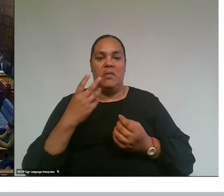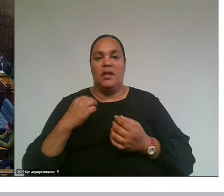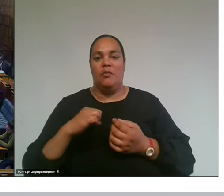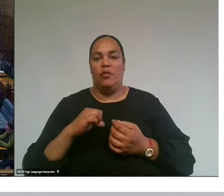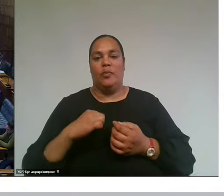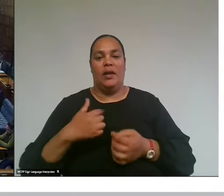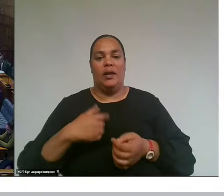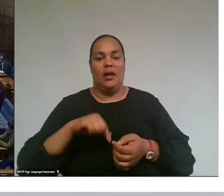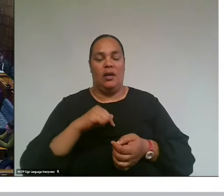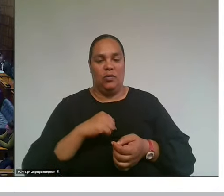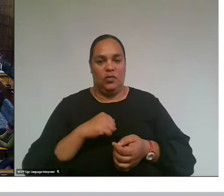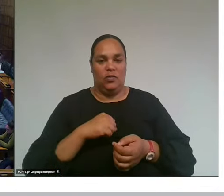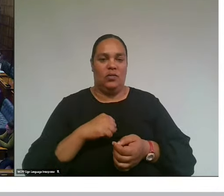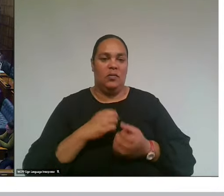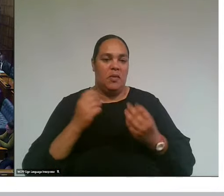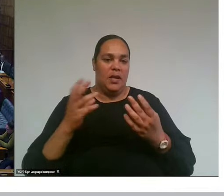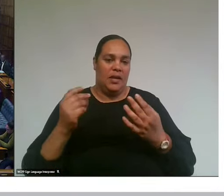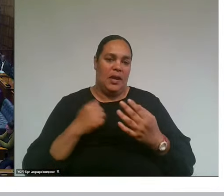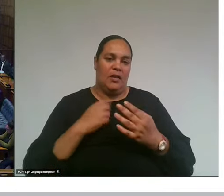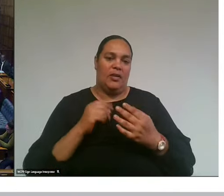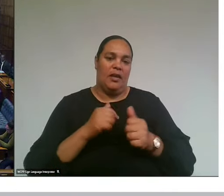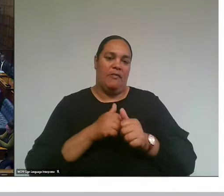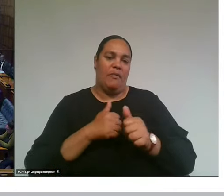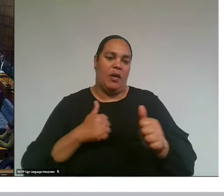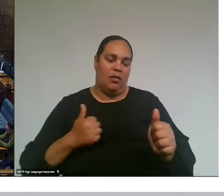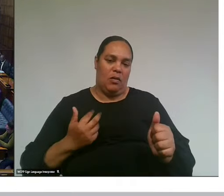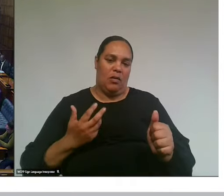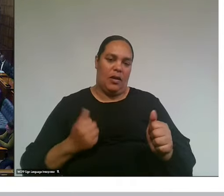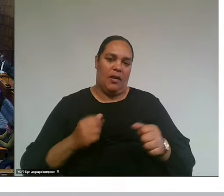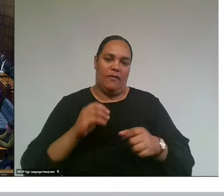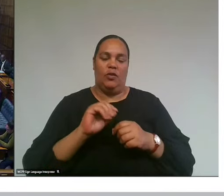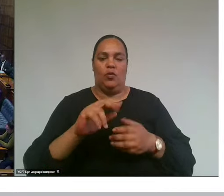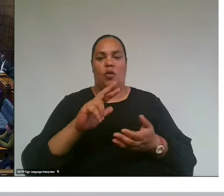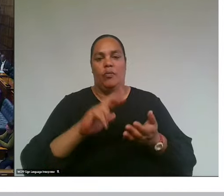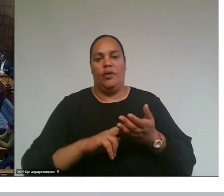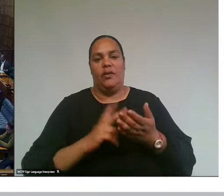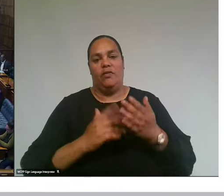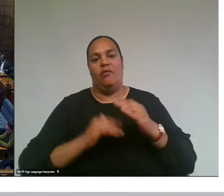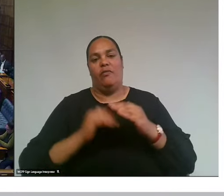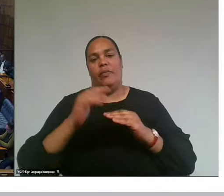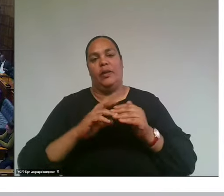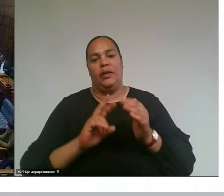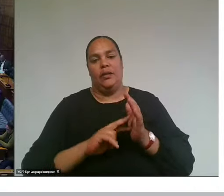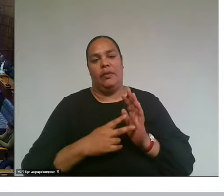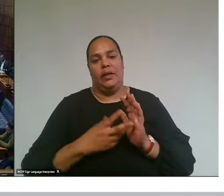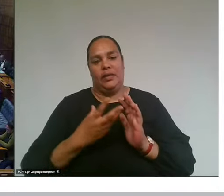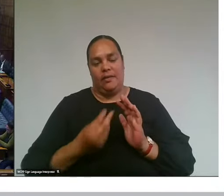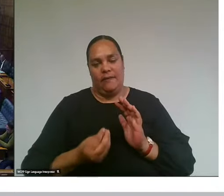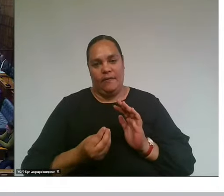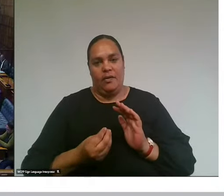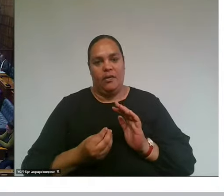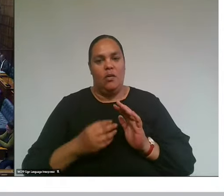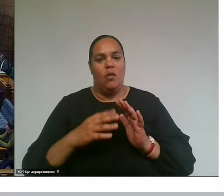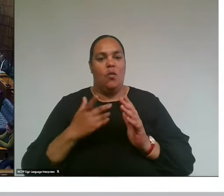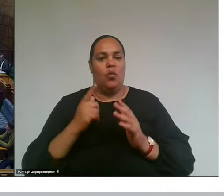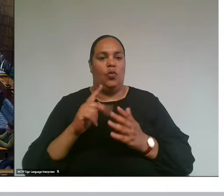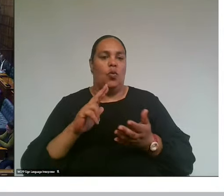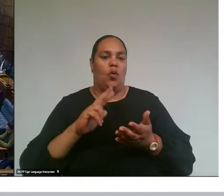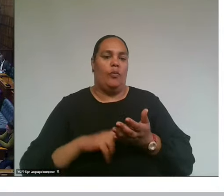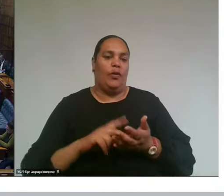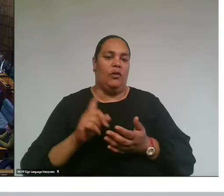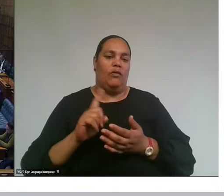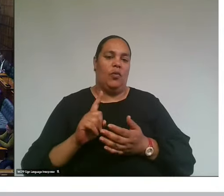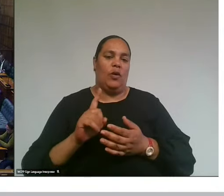municipalities uh do have some backlogs in the approval of building plans uh or the approval of